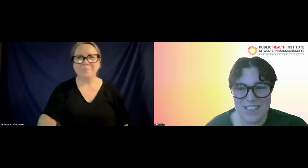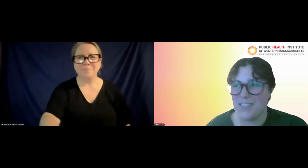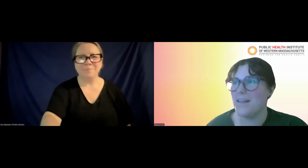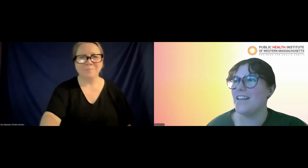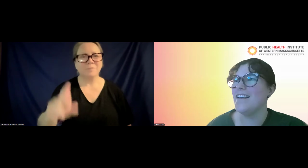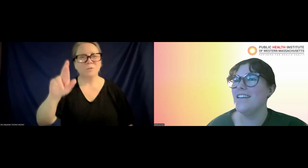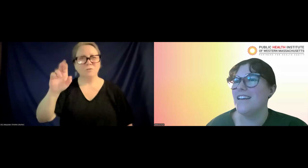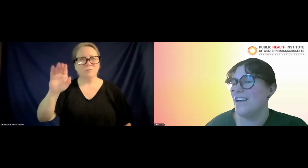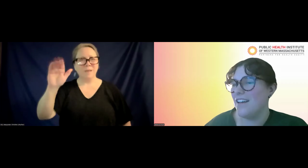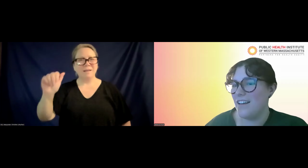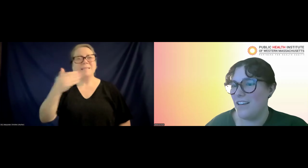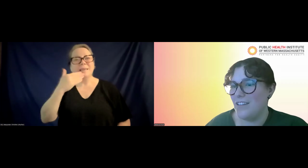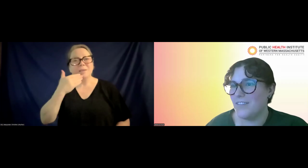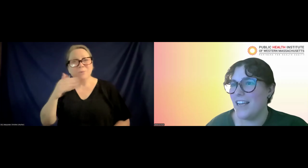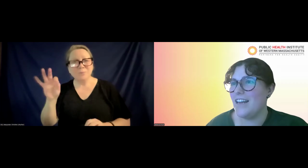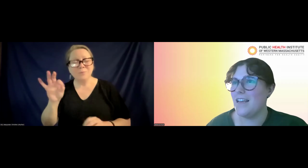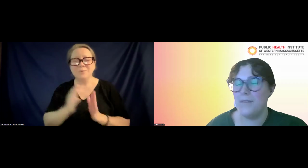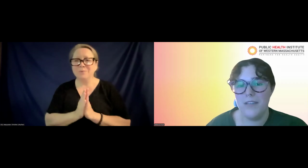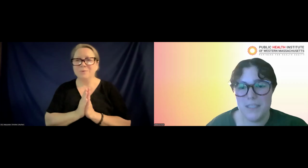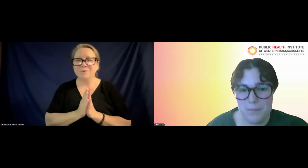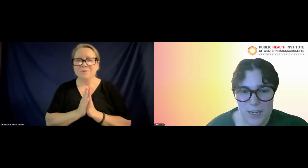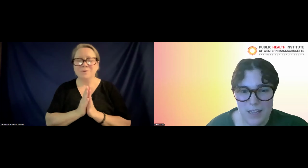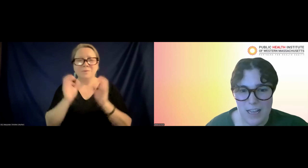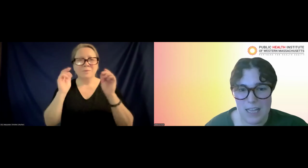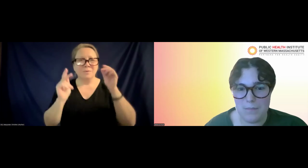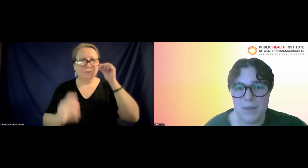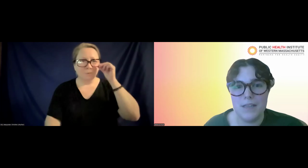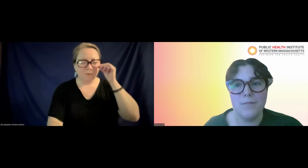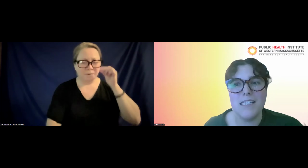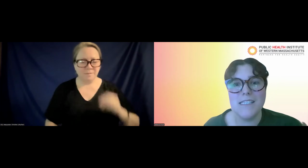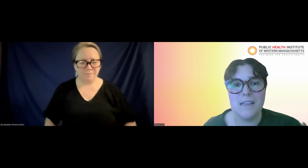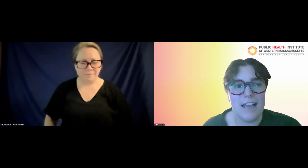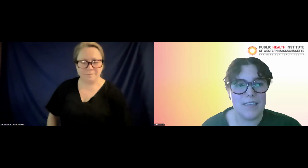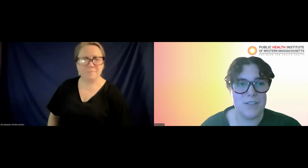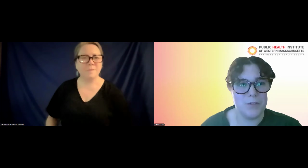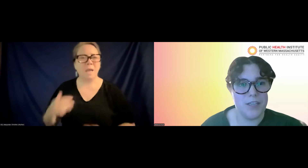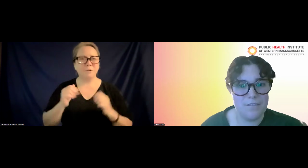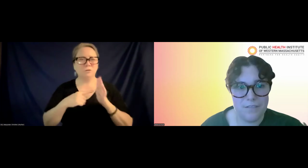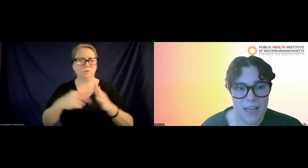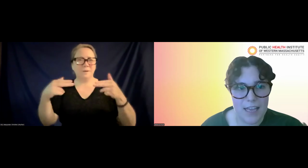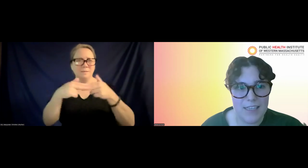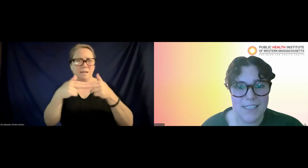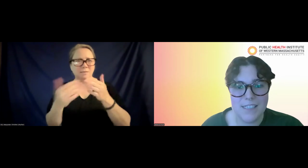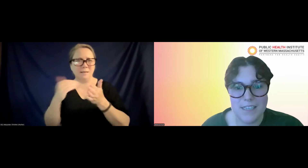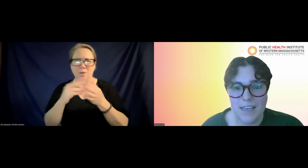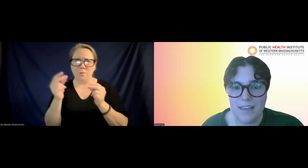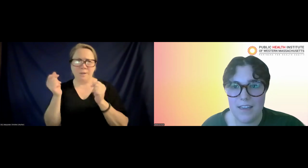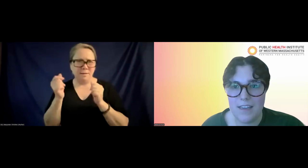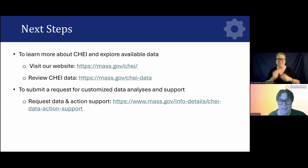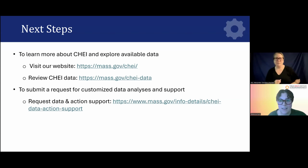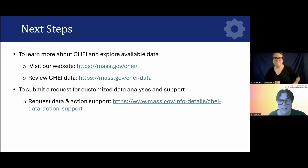Yes, thank you, Isabella. All right, I'm going to bring up my slides really